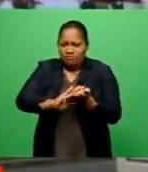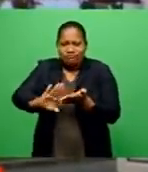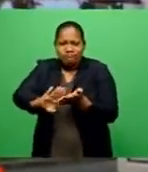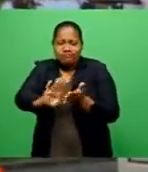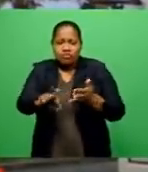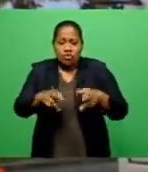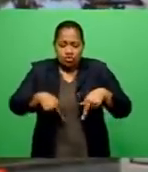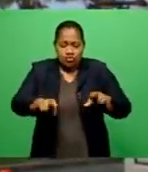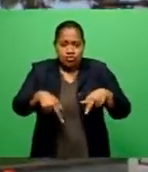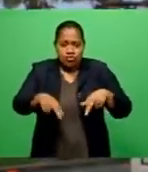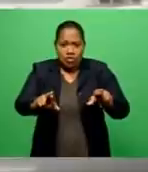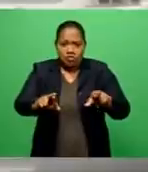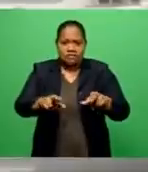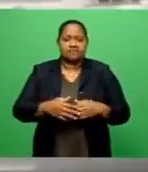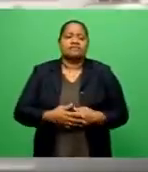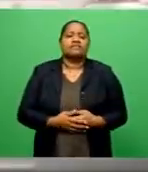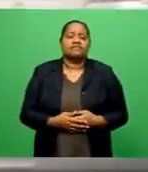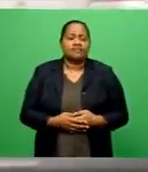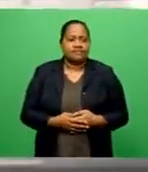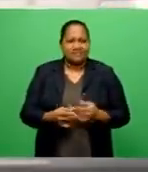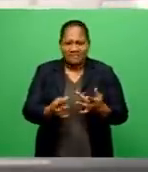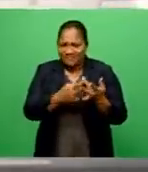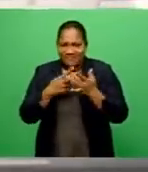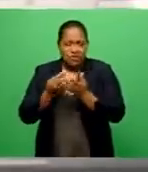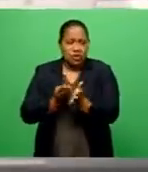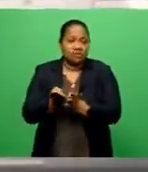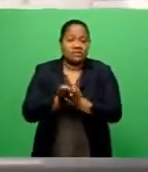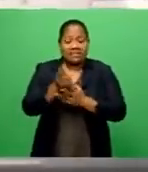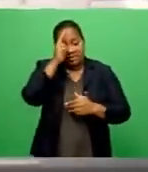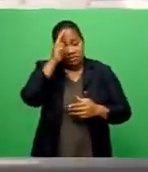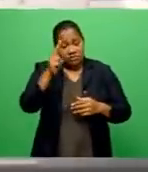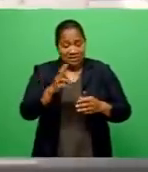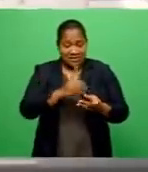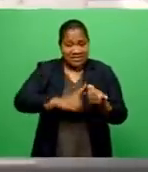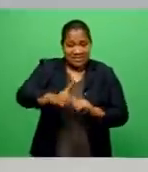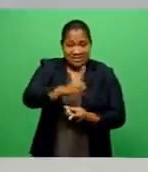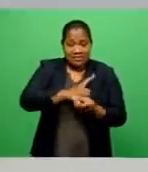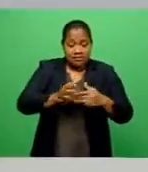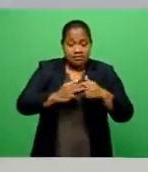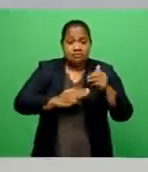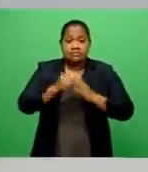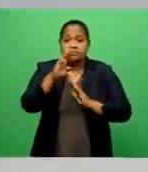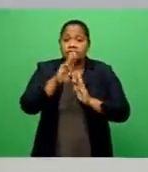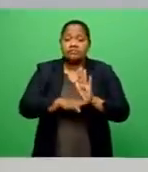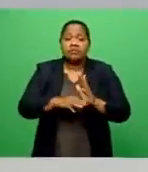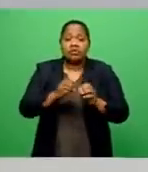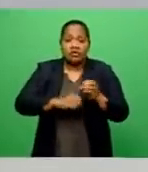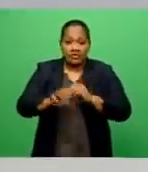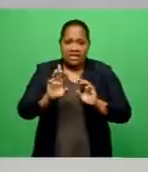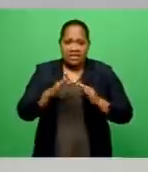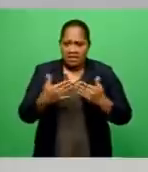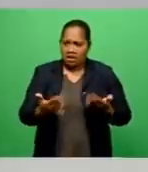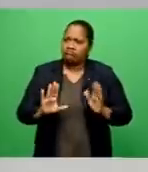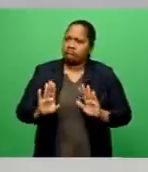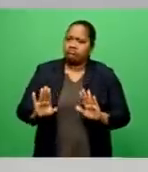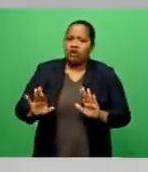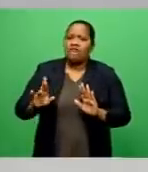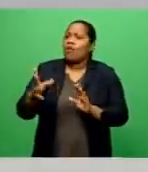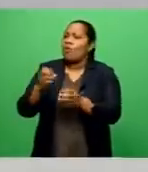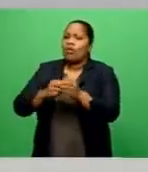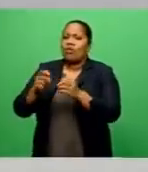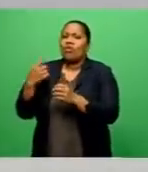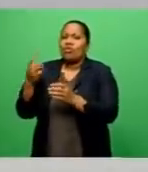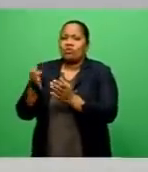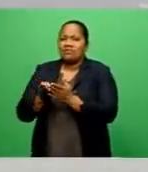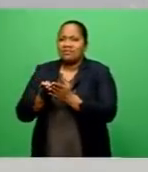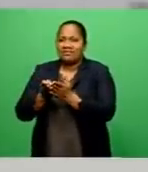critical infrastructure and services. The National Disaster Management Office is now awaiting the green light from the Maritime Safety Authority of Fiji for